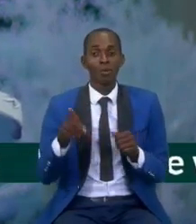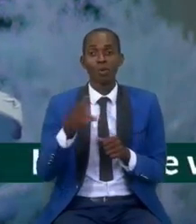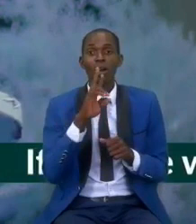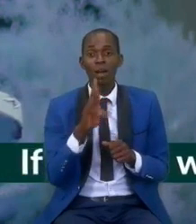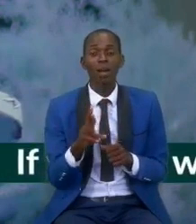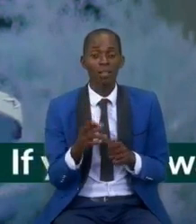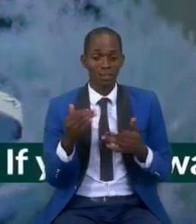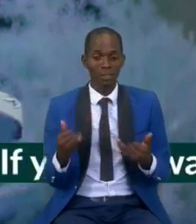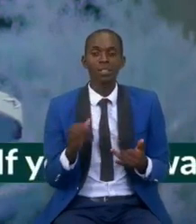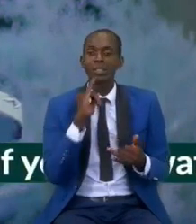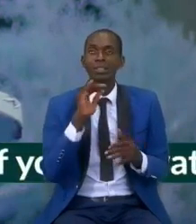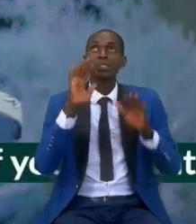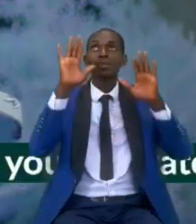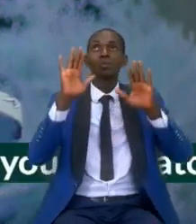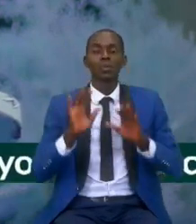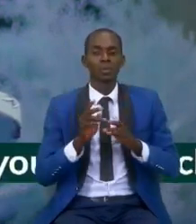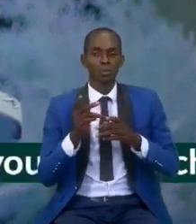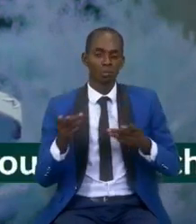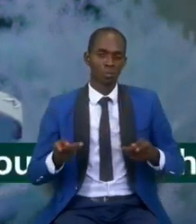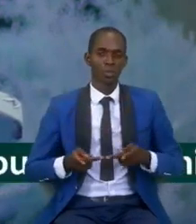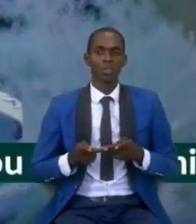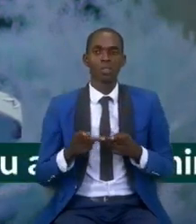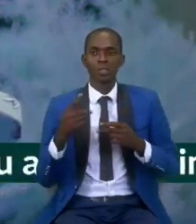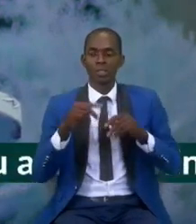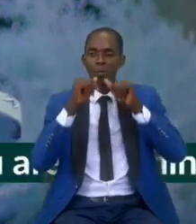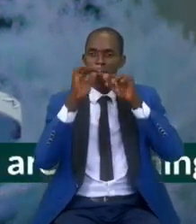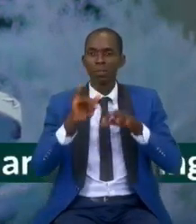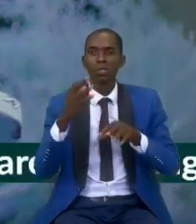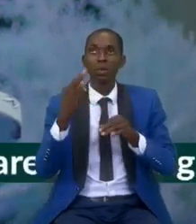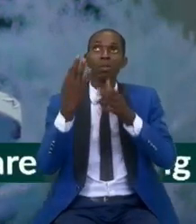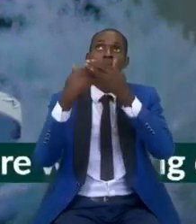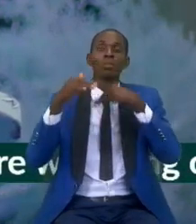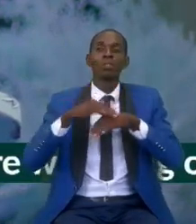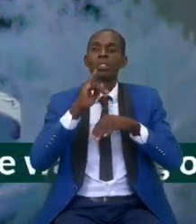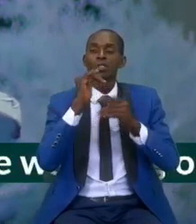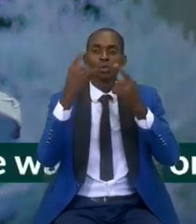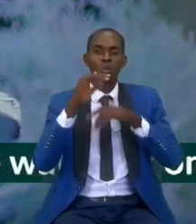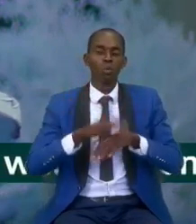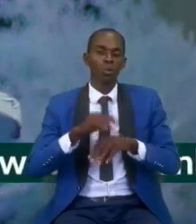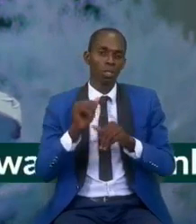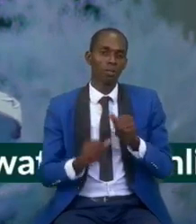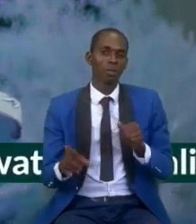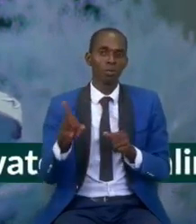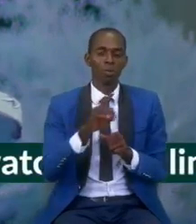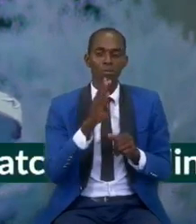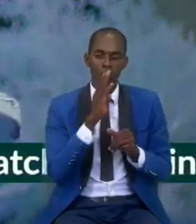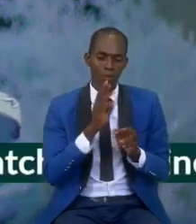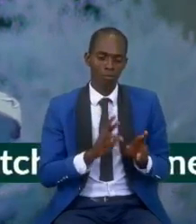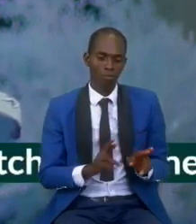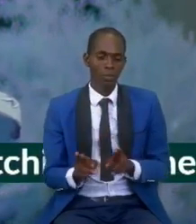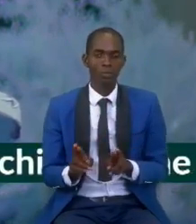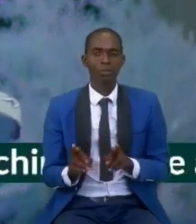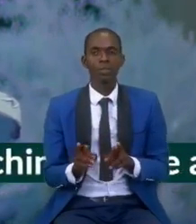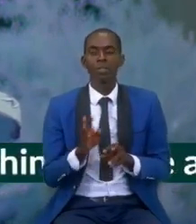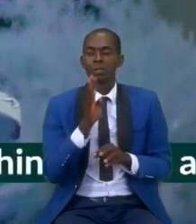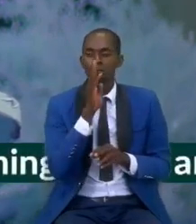is coming upon everyone. Get ready. Get ready for your miracle. Don't leave